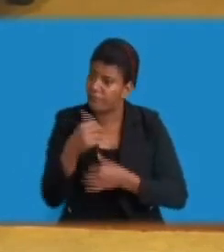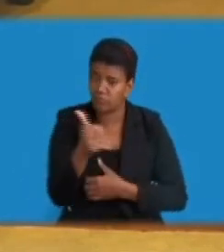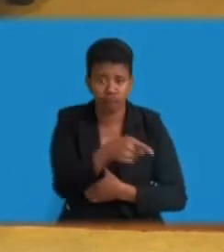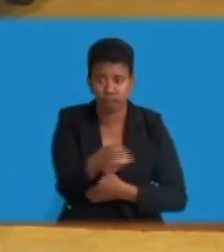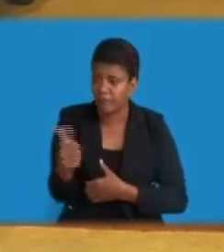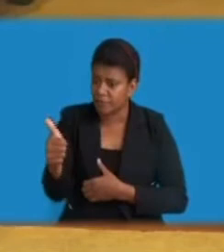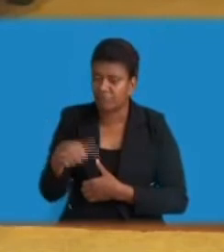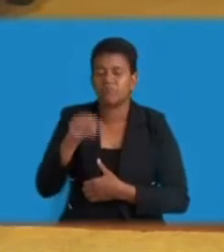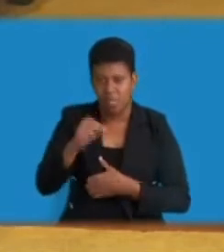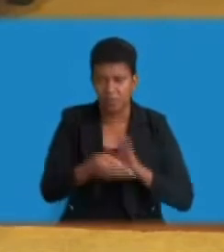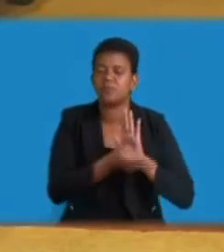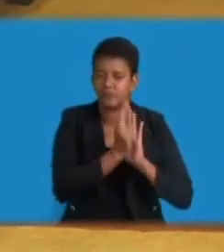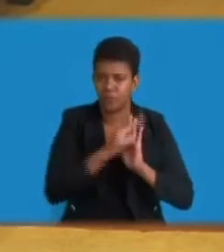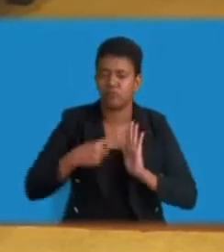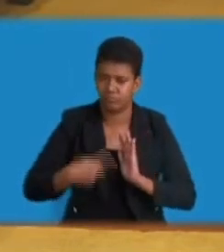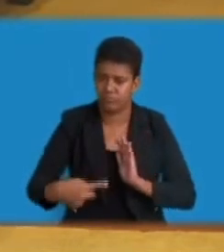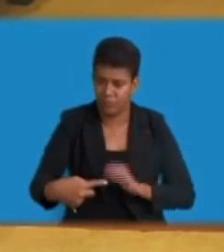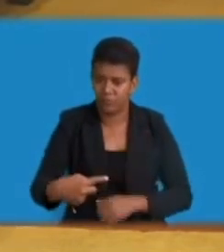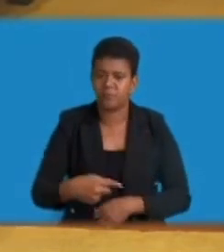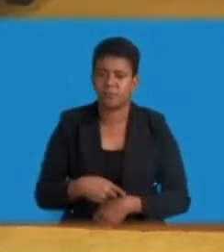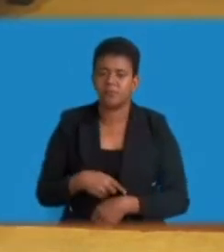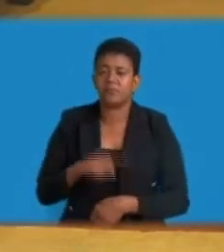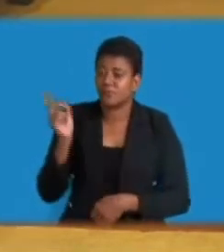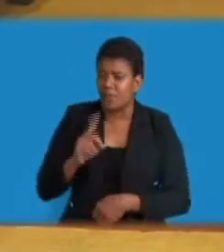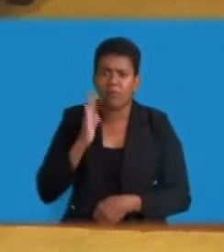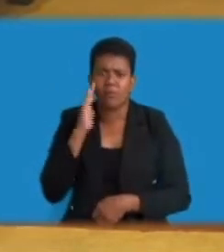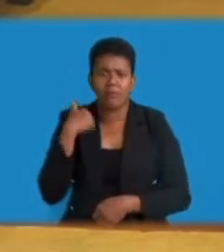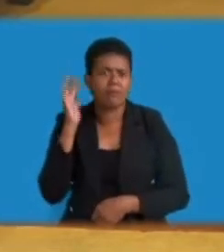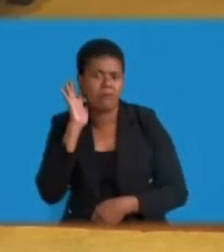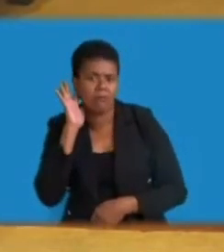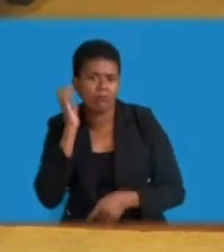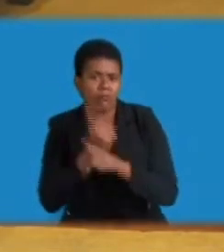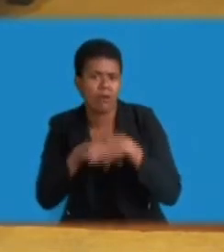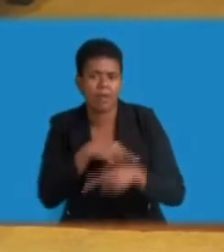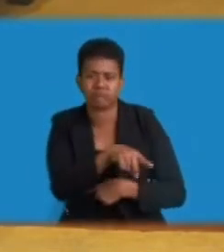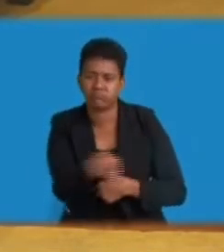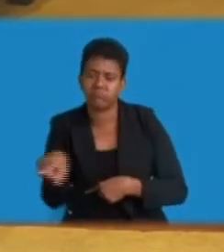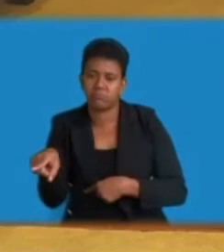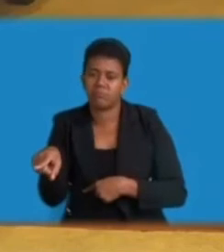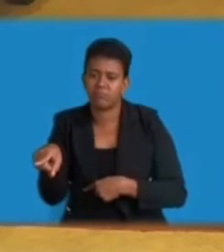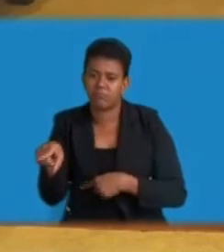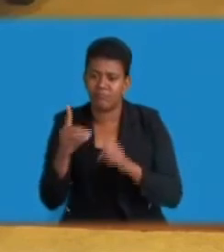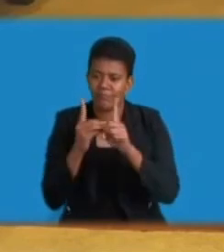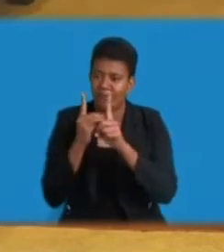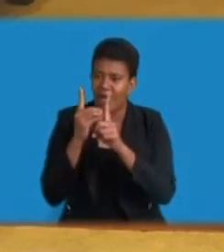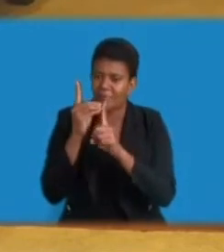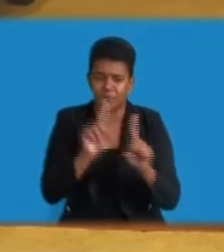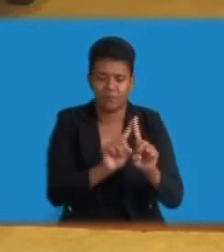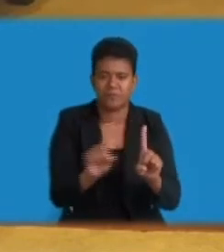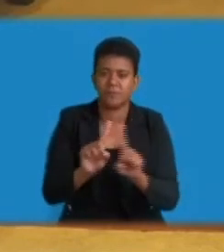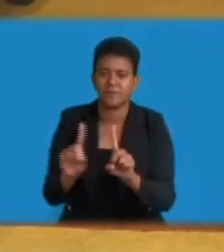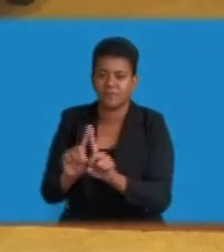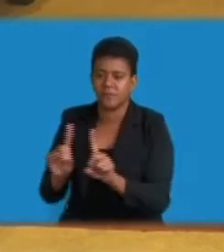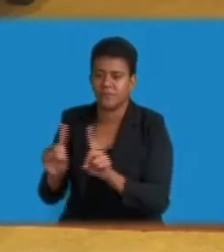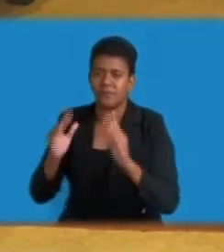continuing. Madam Speaker, when I heard the Honourable Minister talking about the developments in various towns